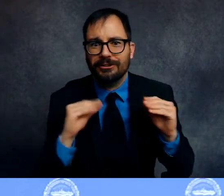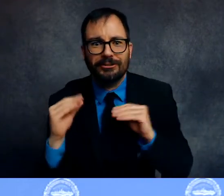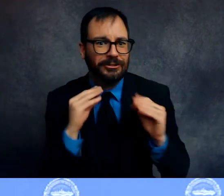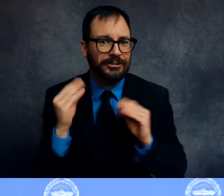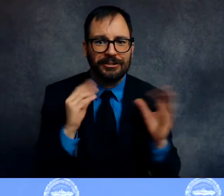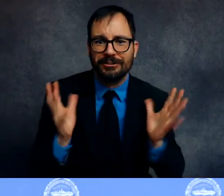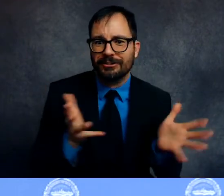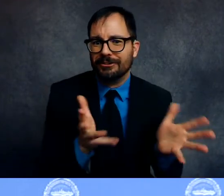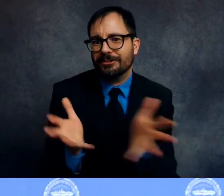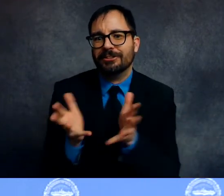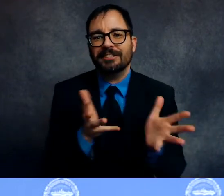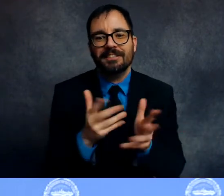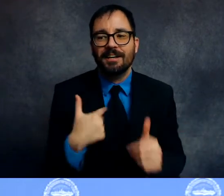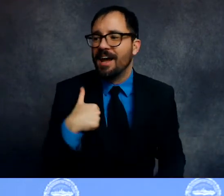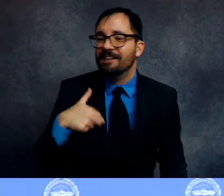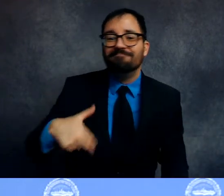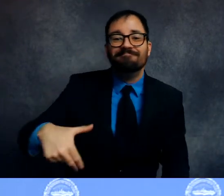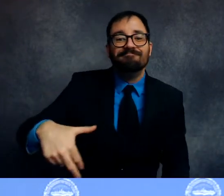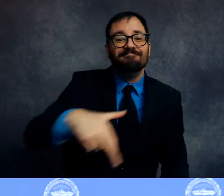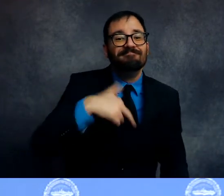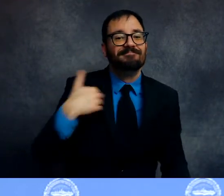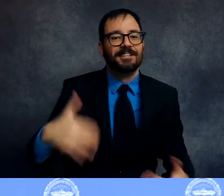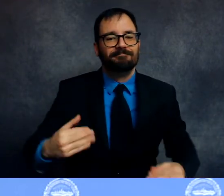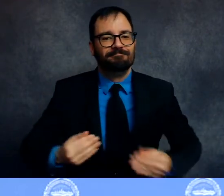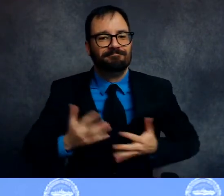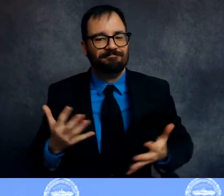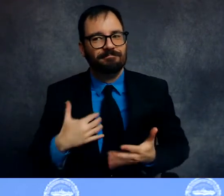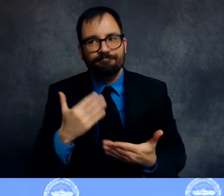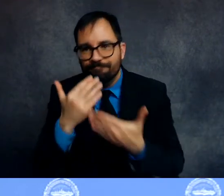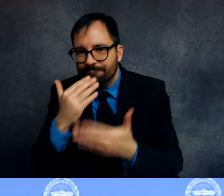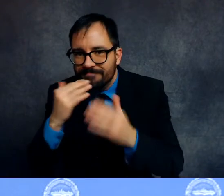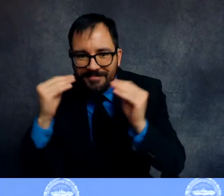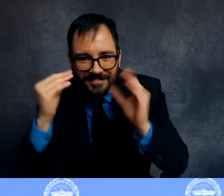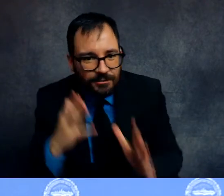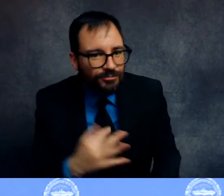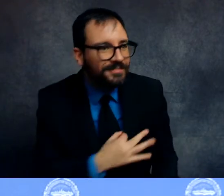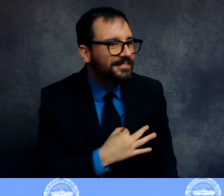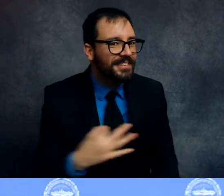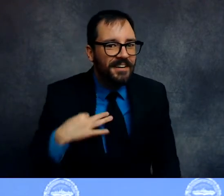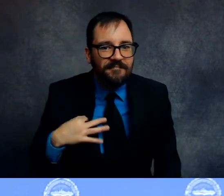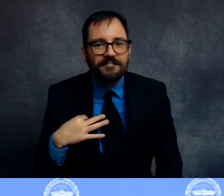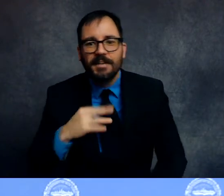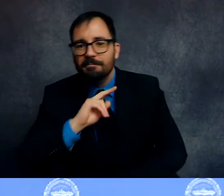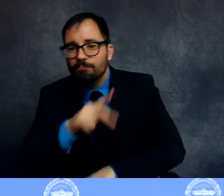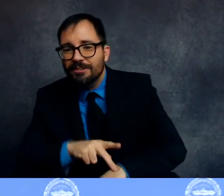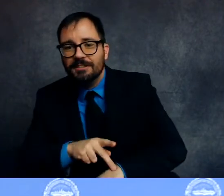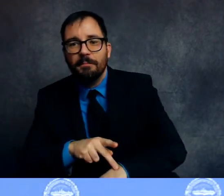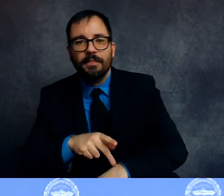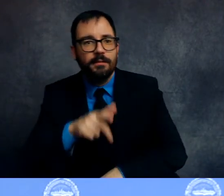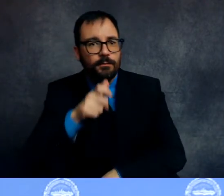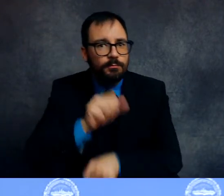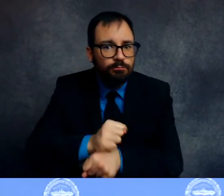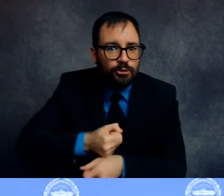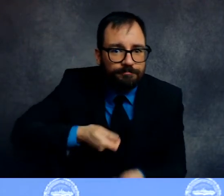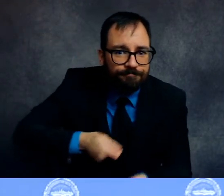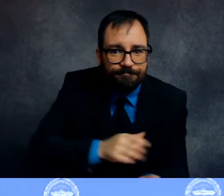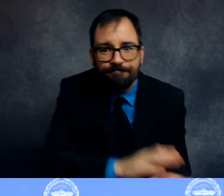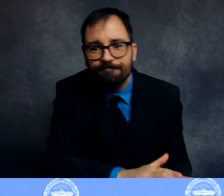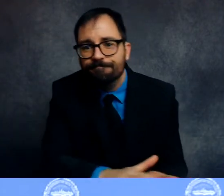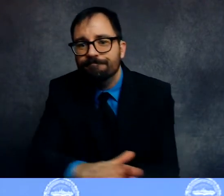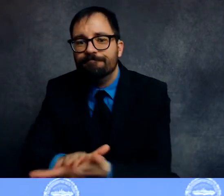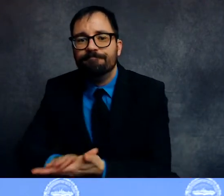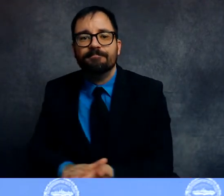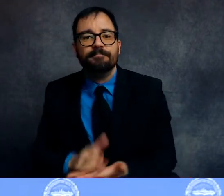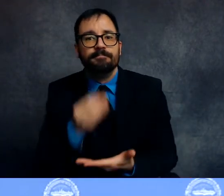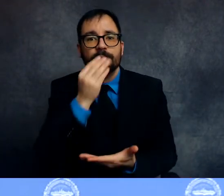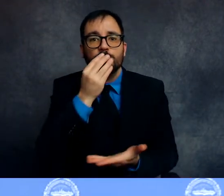and it was great to see the little faces smiling and happy. They were full of energy, and they just wanted to talk. And I had a chance to walk